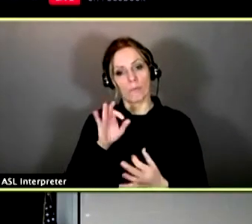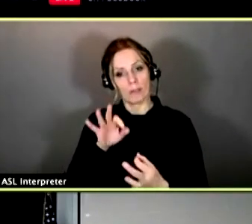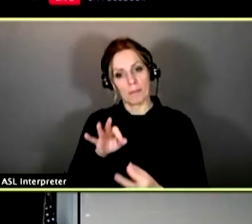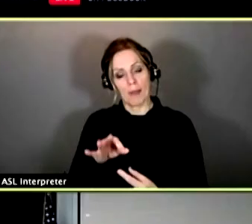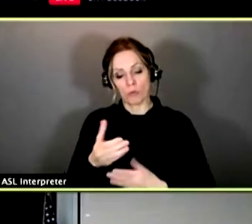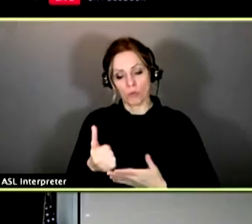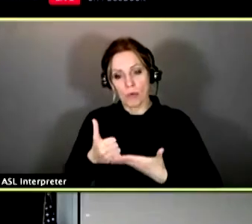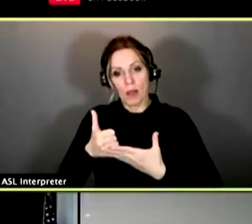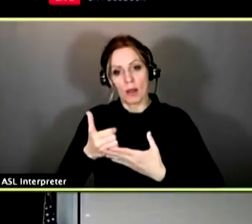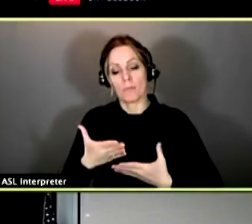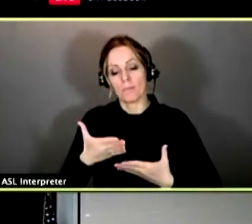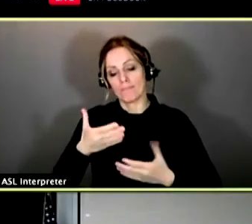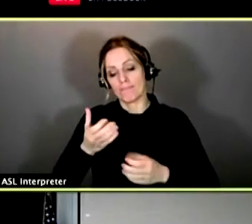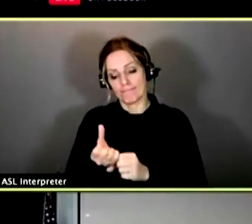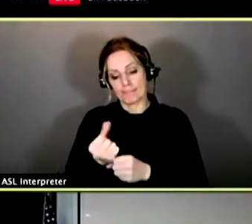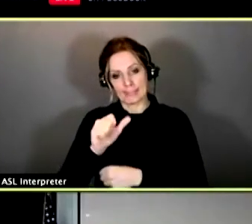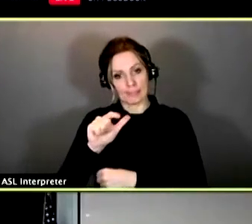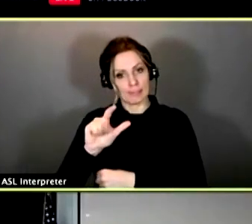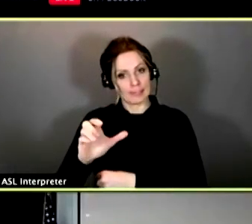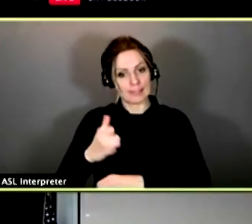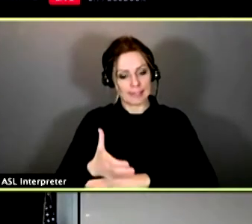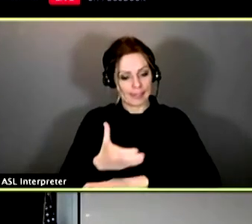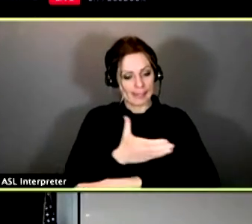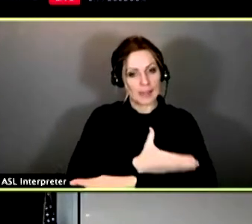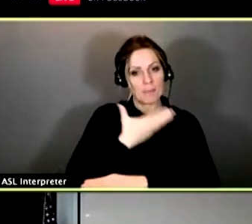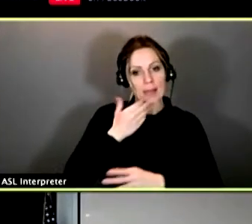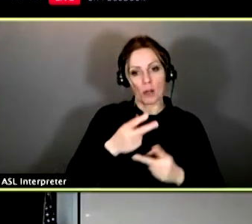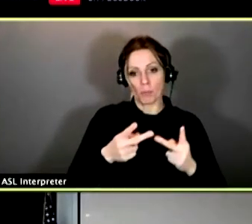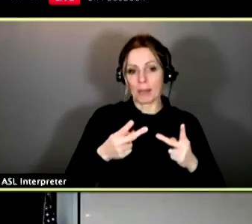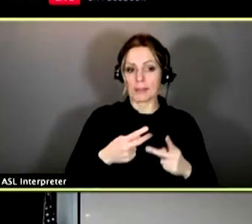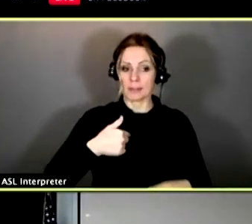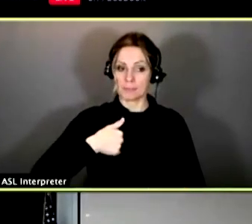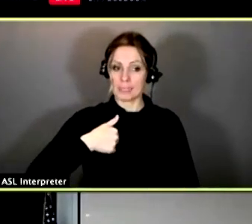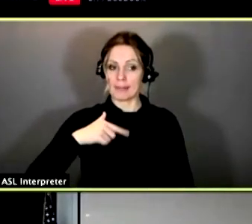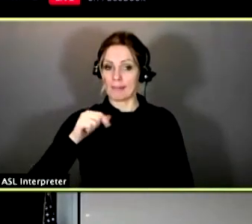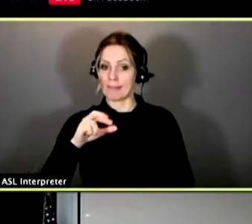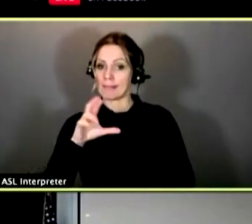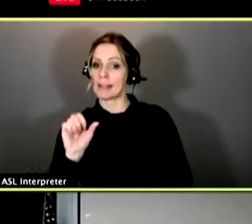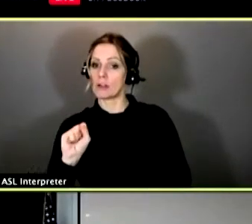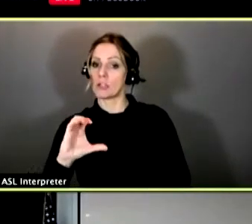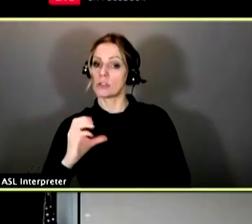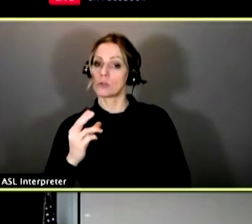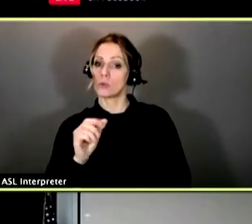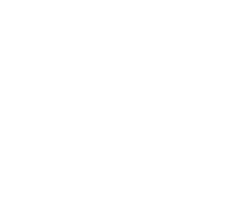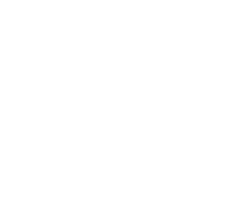on behalf of the Racial Equity and Policing Commission, this is Larry Schooler saying thank you and good night.